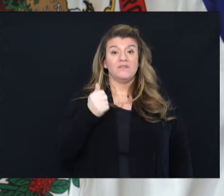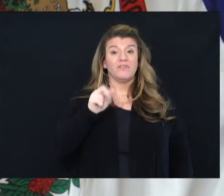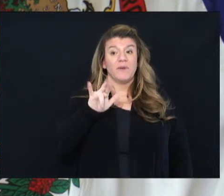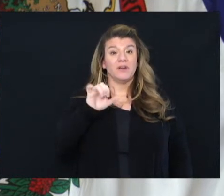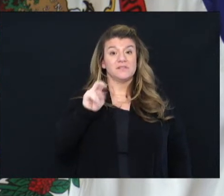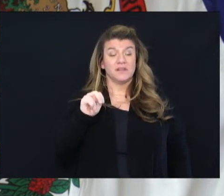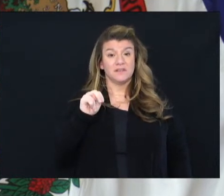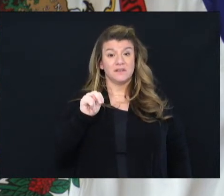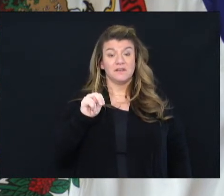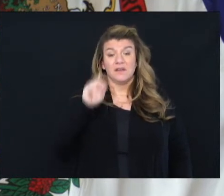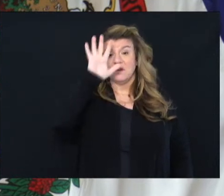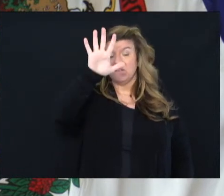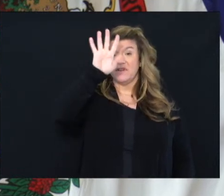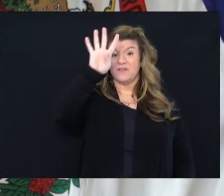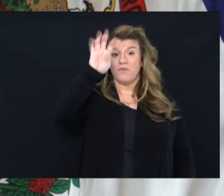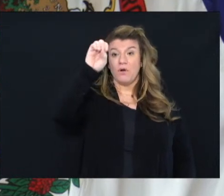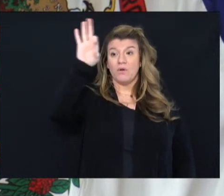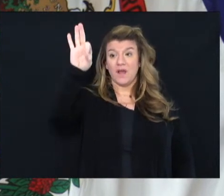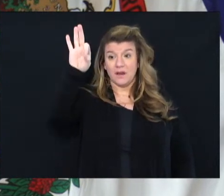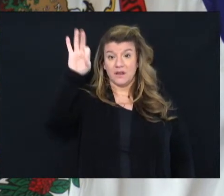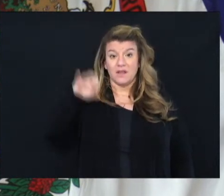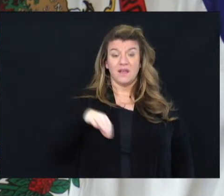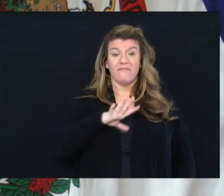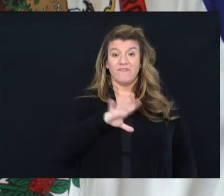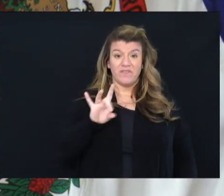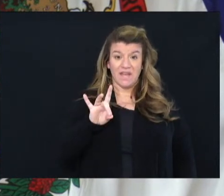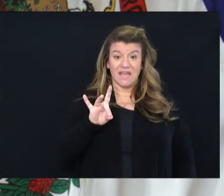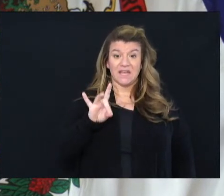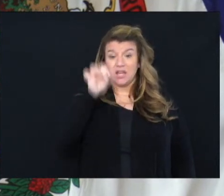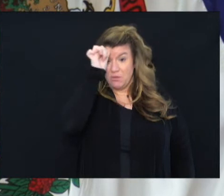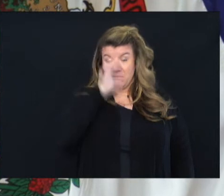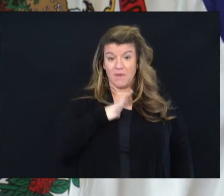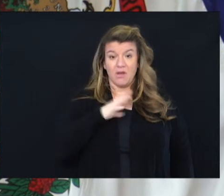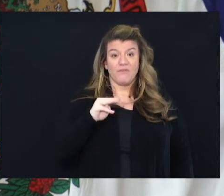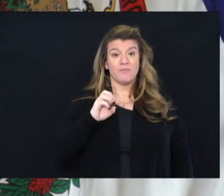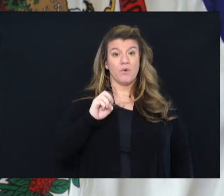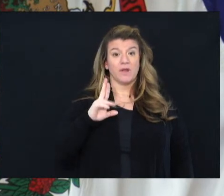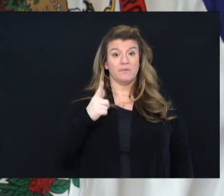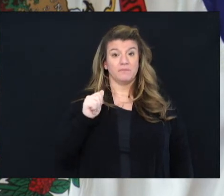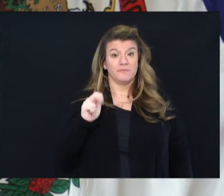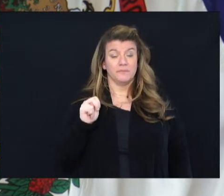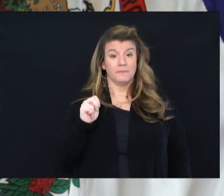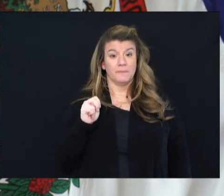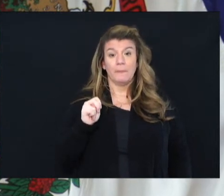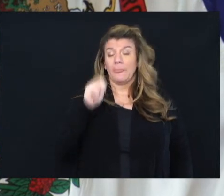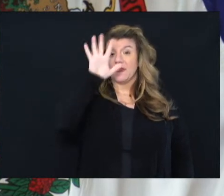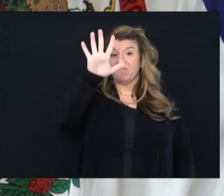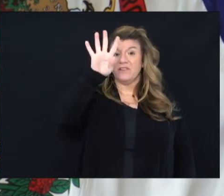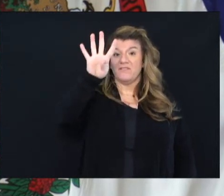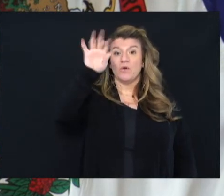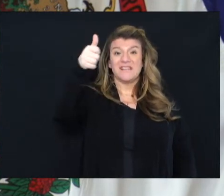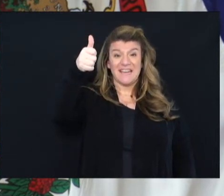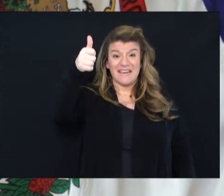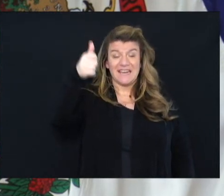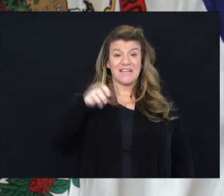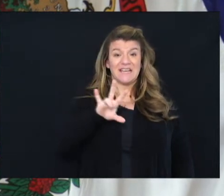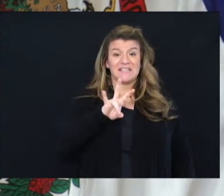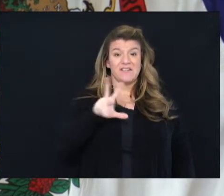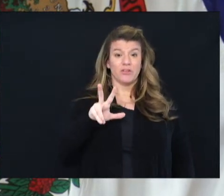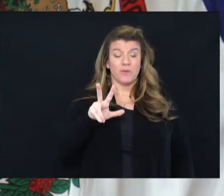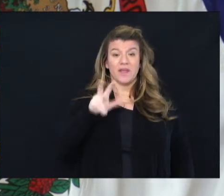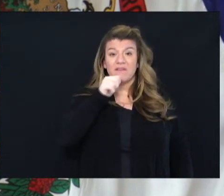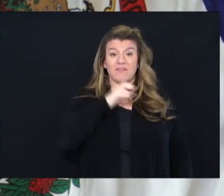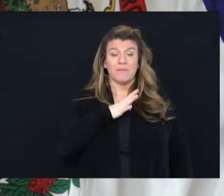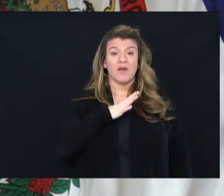Harrison County. The 5,409th death of a 58-year-old male from Morgan County. The 5,410th death of a